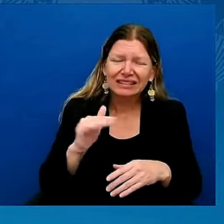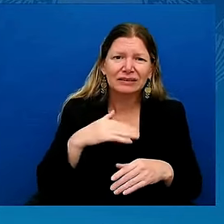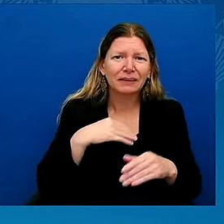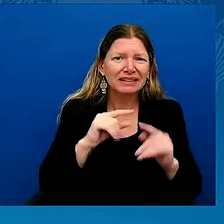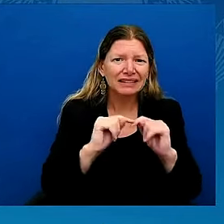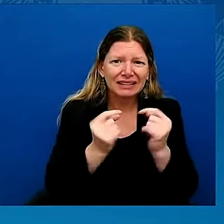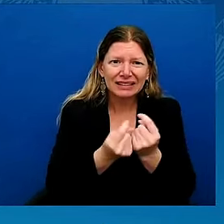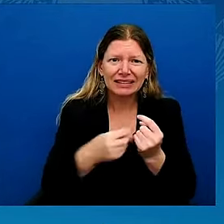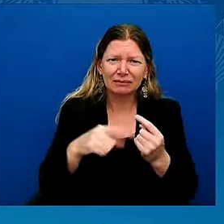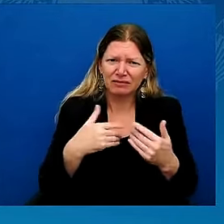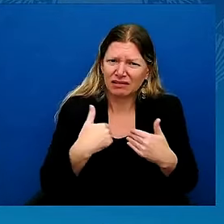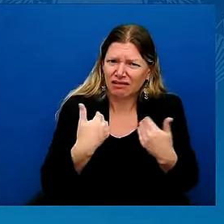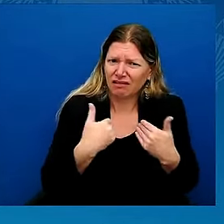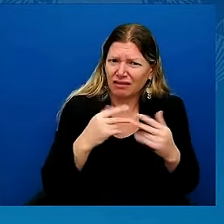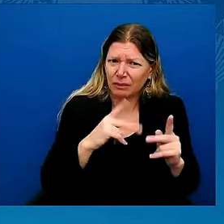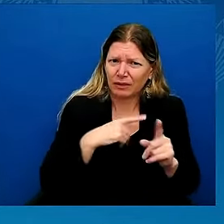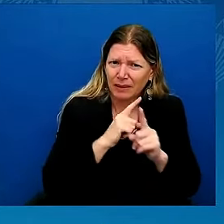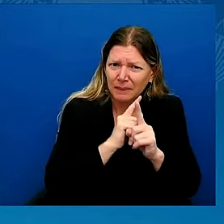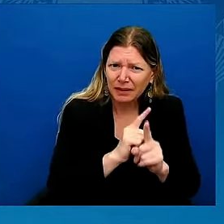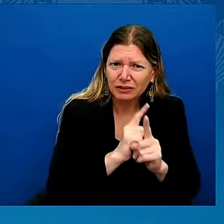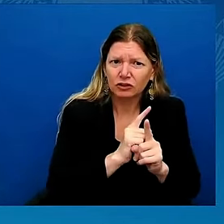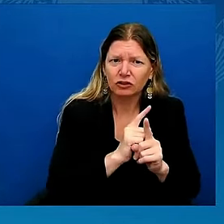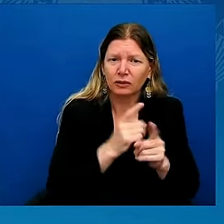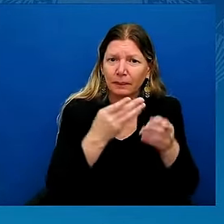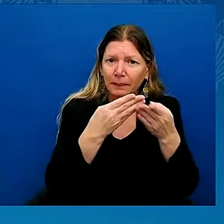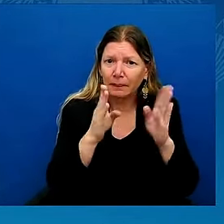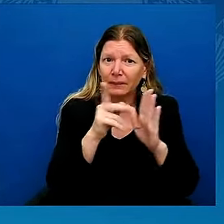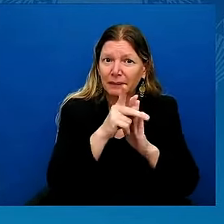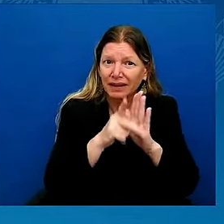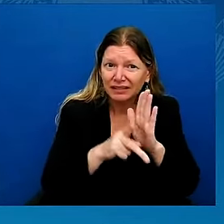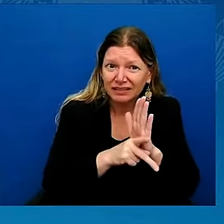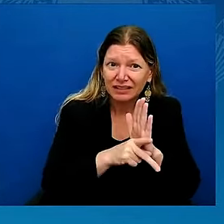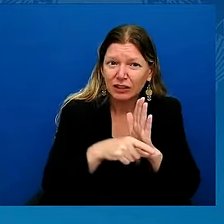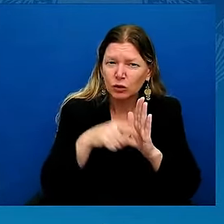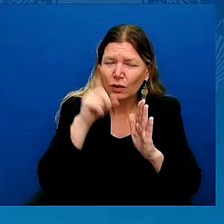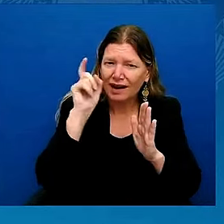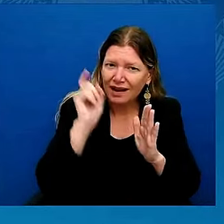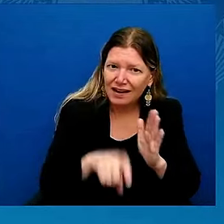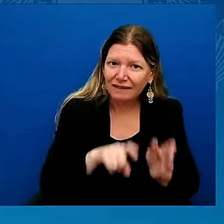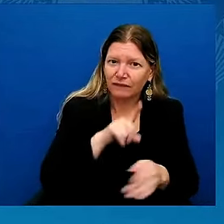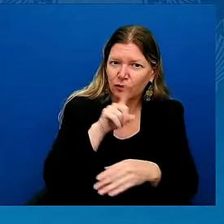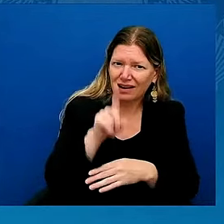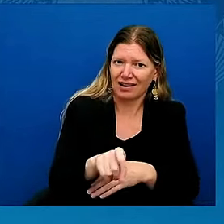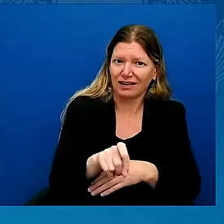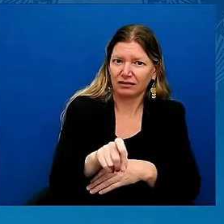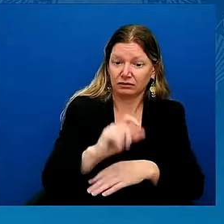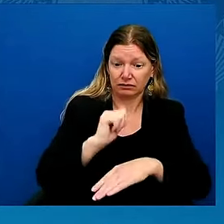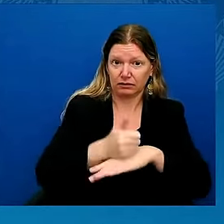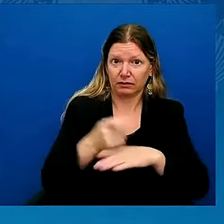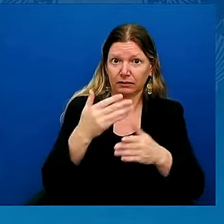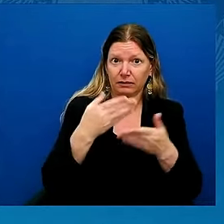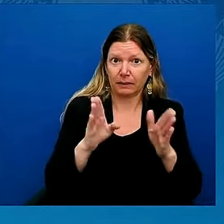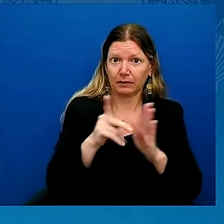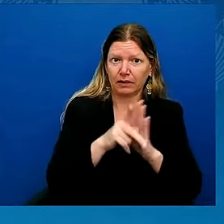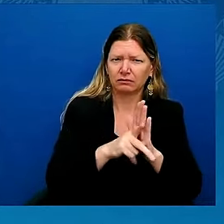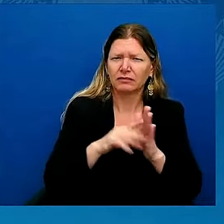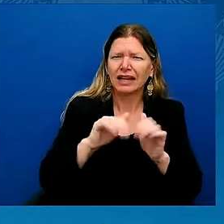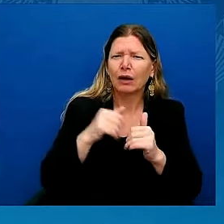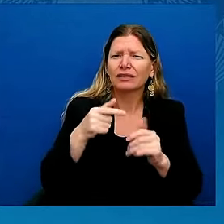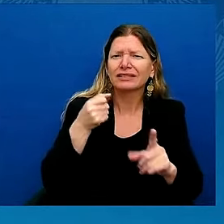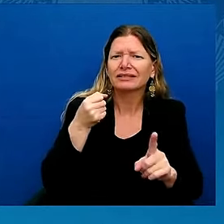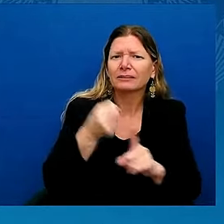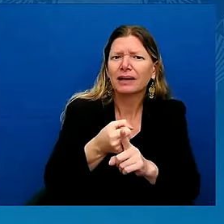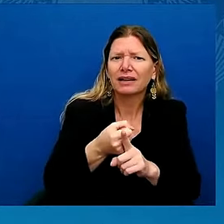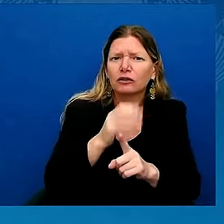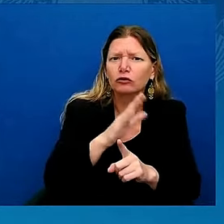Ask how it would affect a real person. Go through the details. So she's got to stand in a TSA line to get on a plane sitting